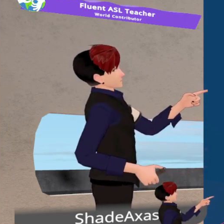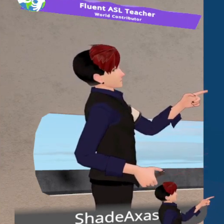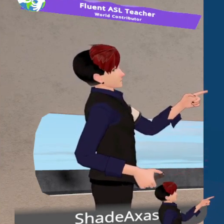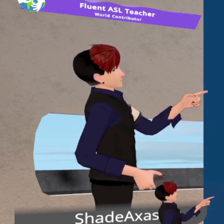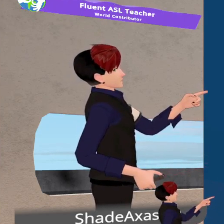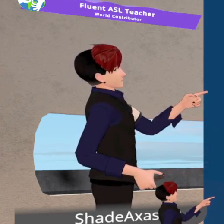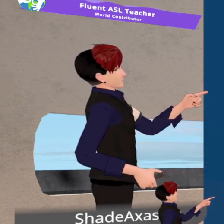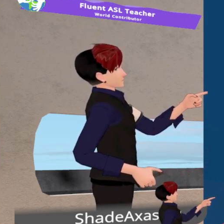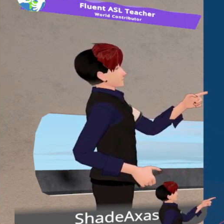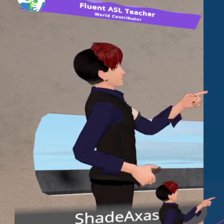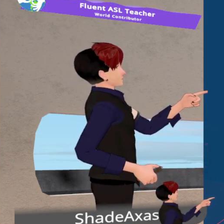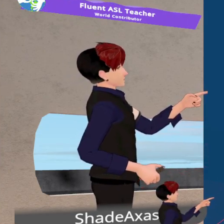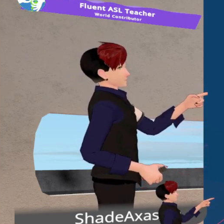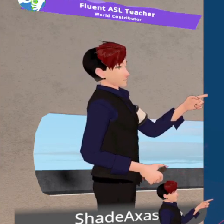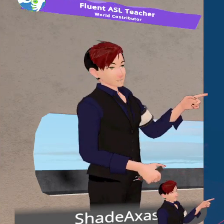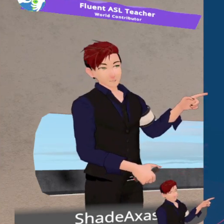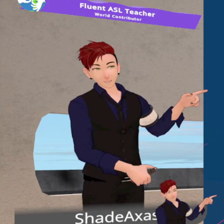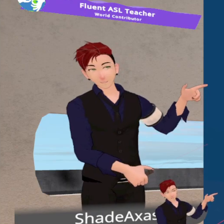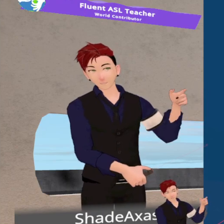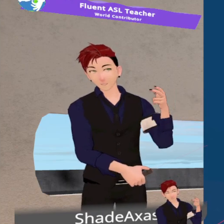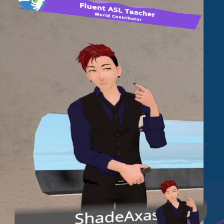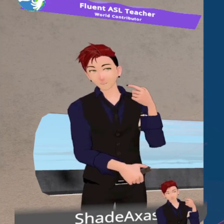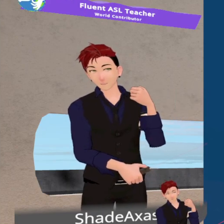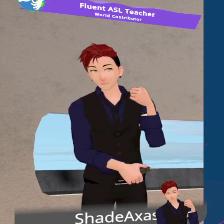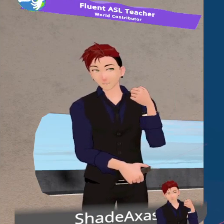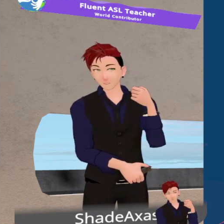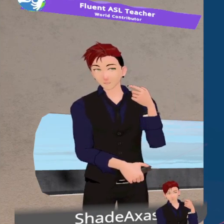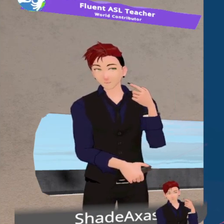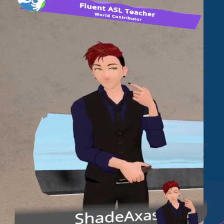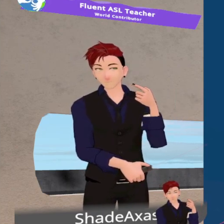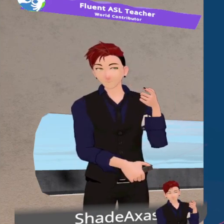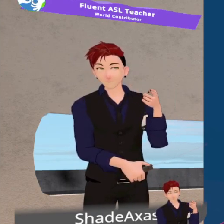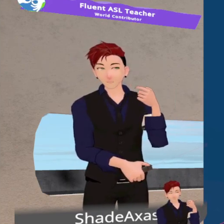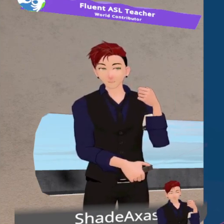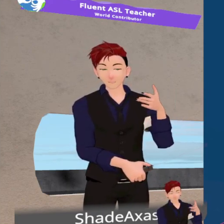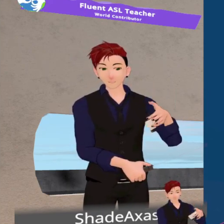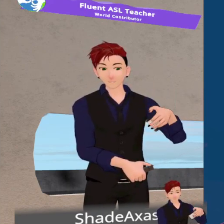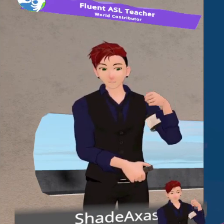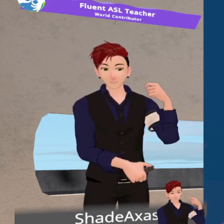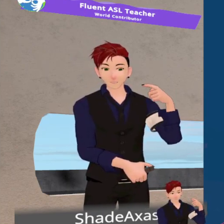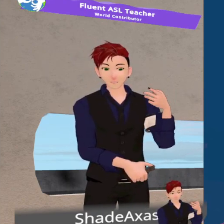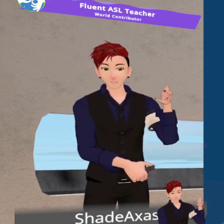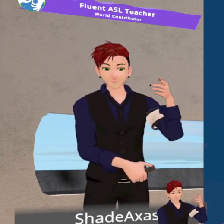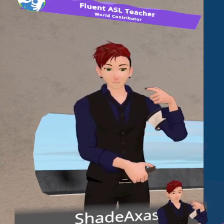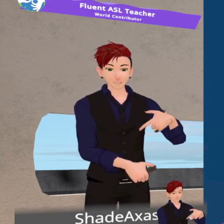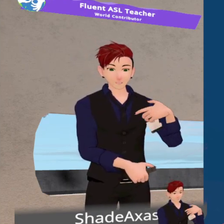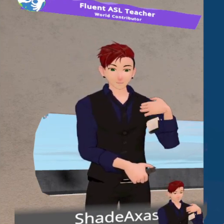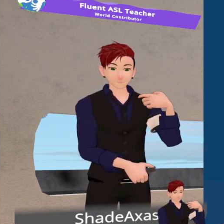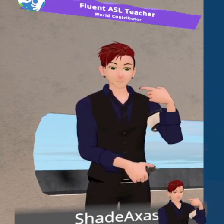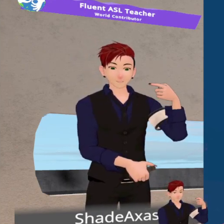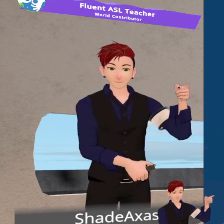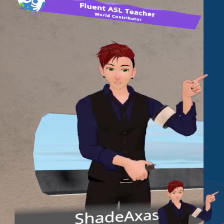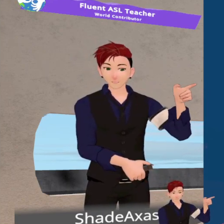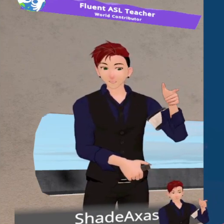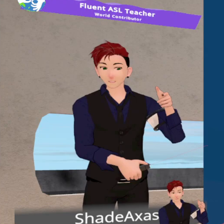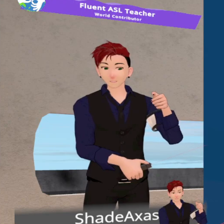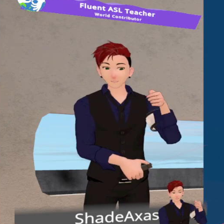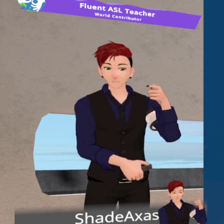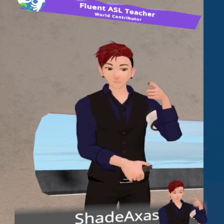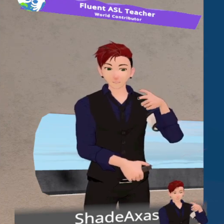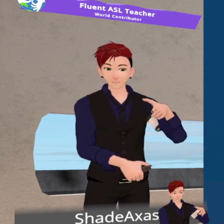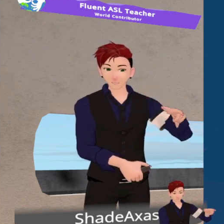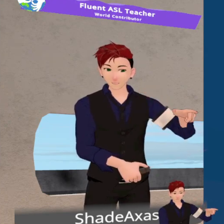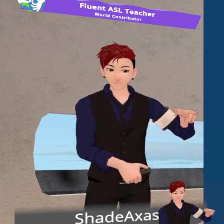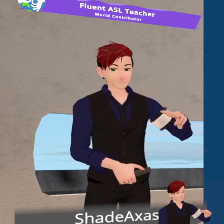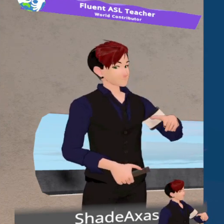LSF, KSL, DGS, and JSL. JSL is our most recent one. We just added it a few months ago, so we finally have